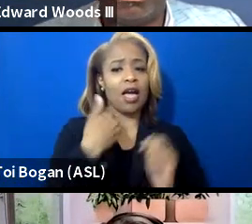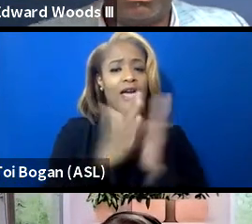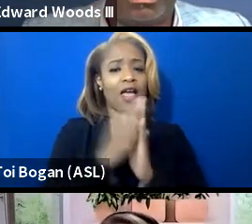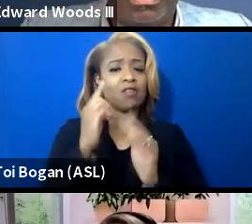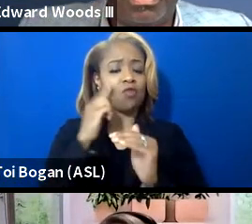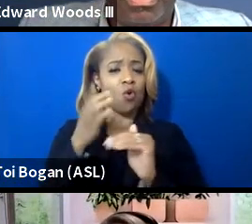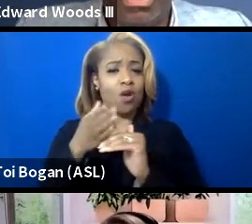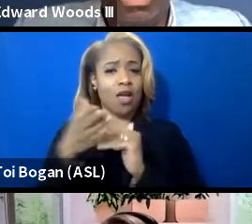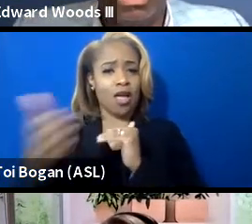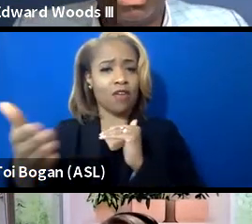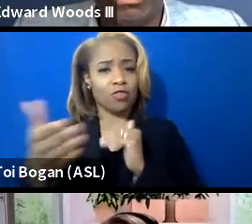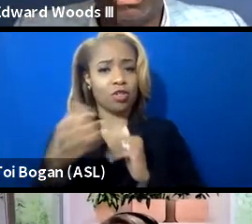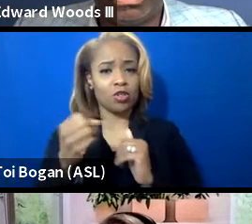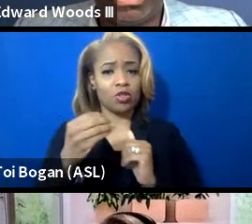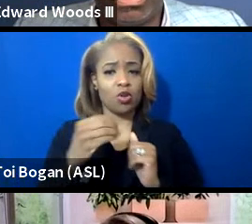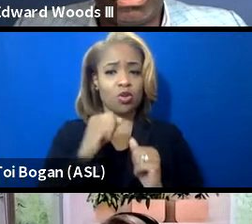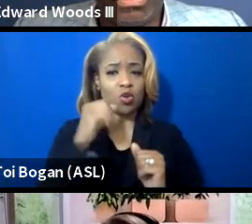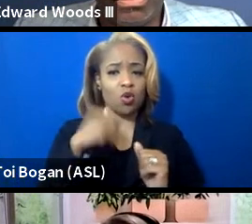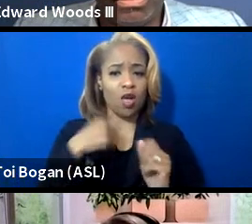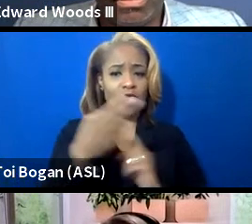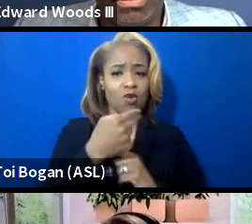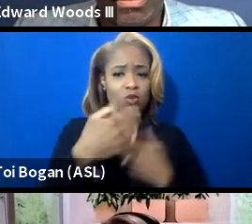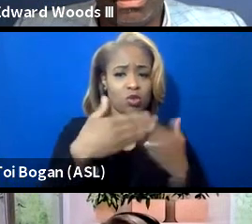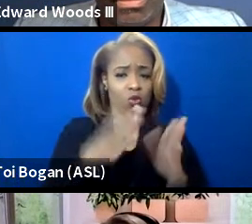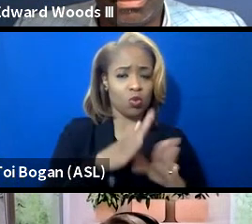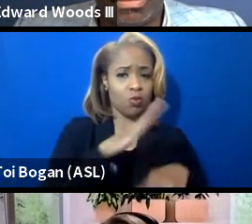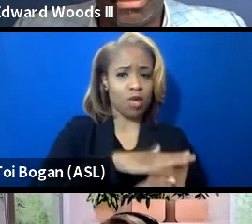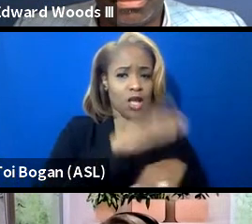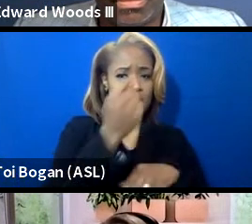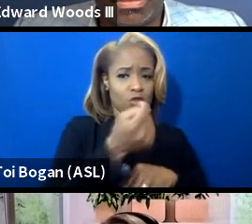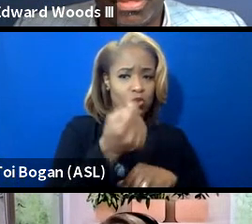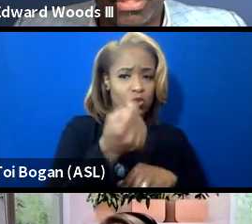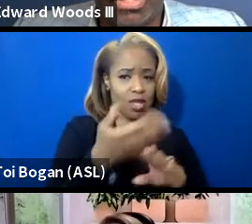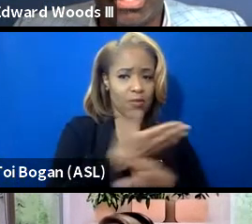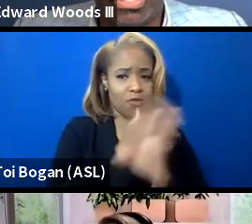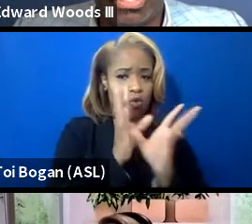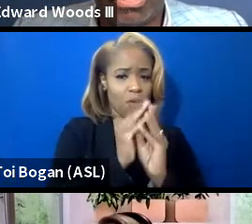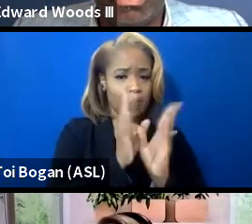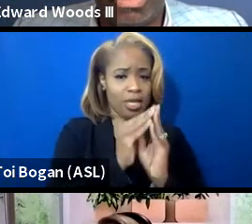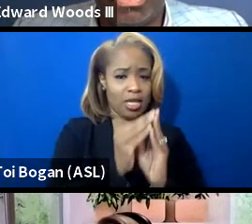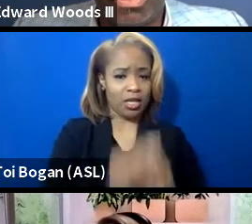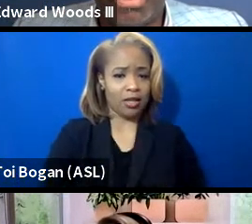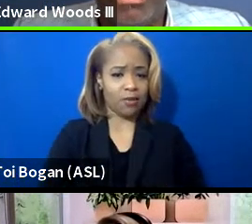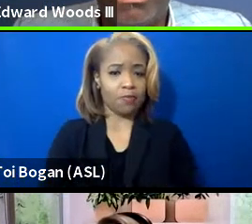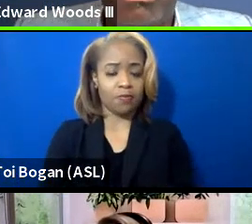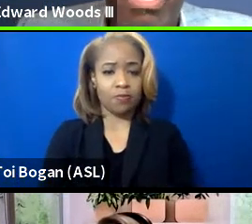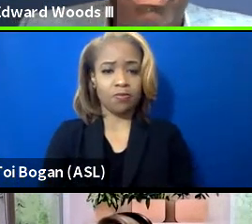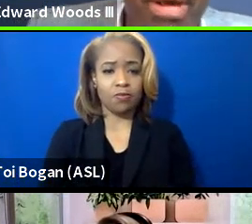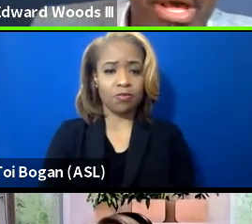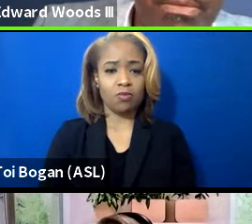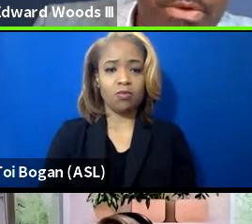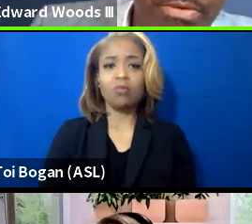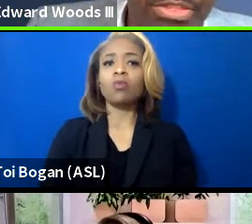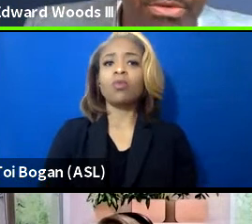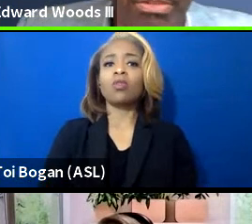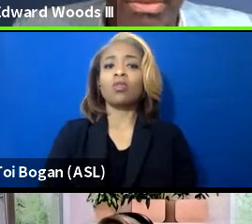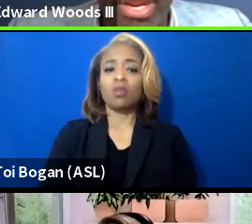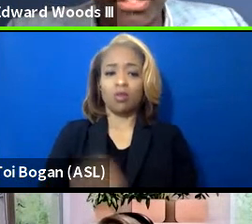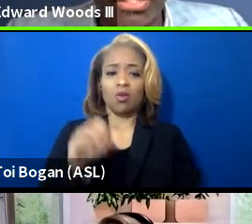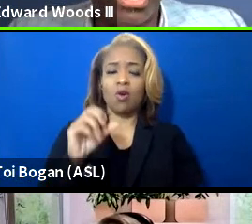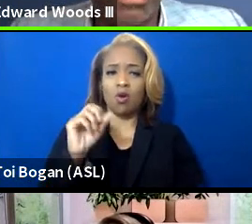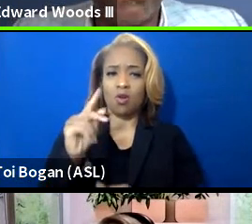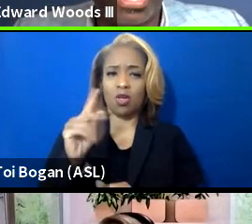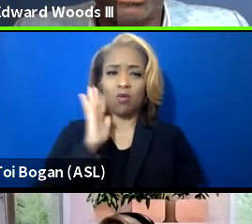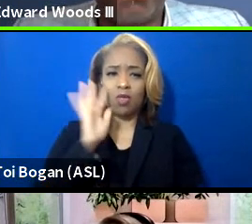So I don't have a hotel room on Tuesday before the meeting. Well, all right. Well, we will work with you